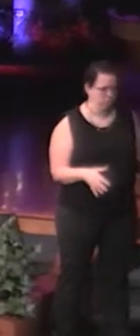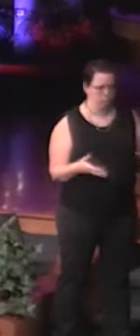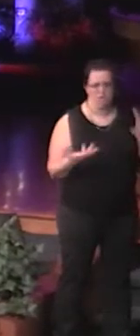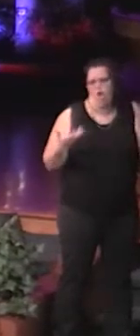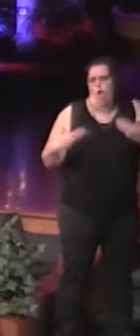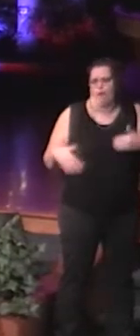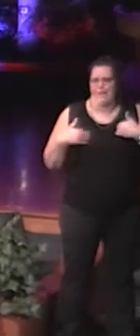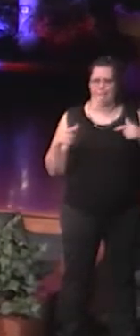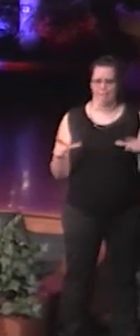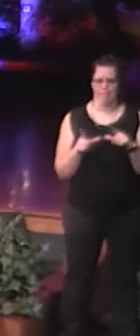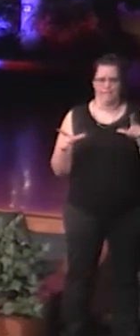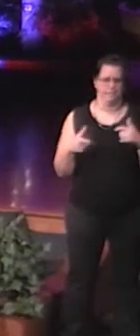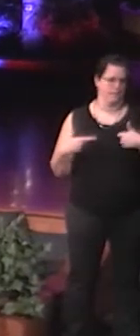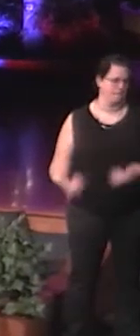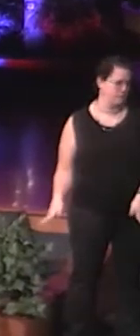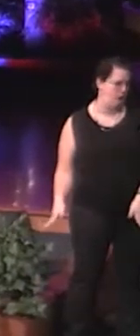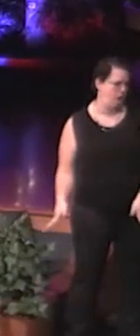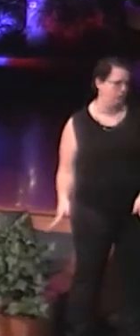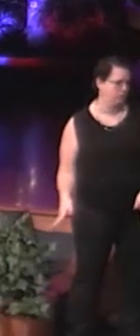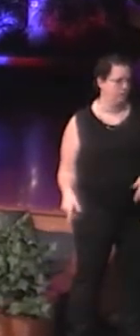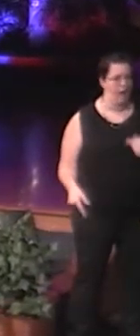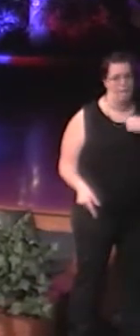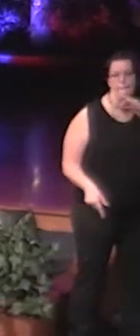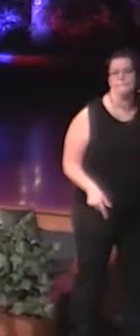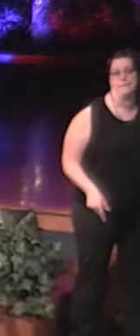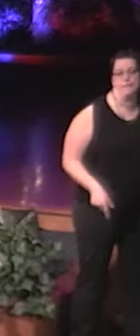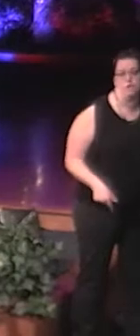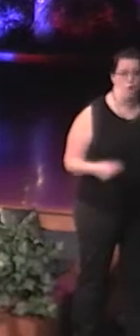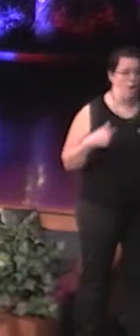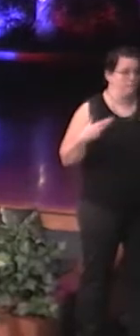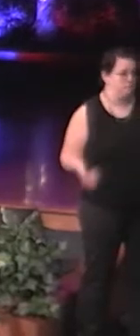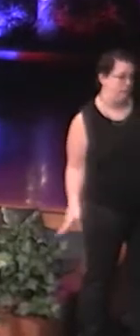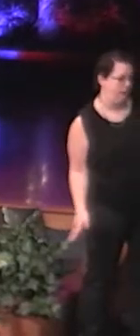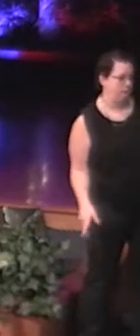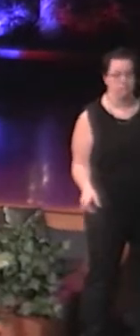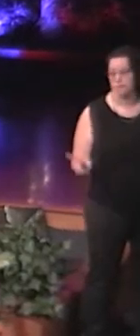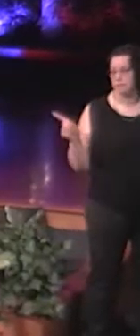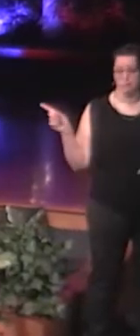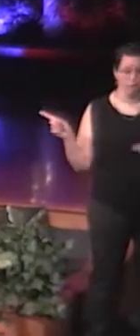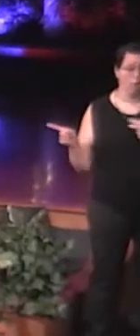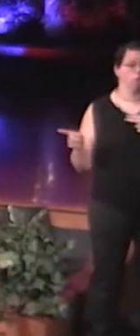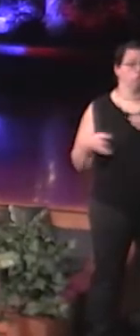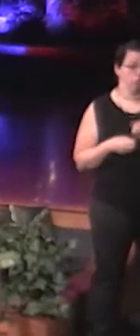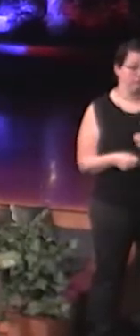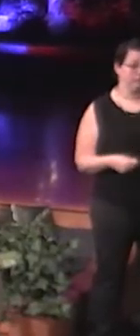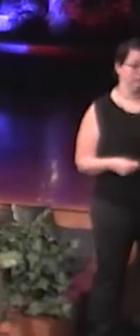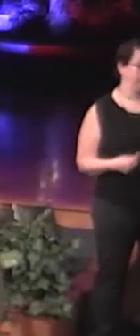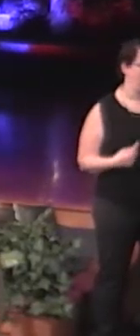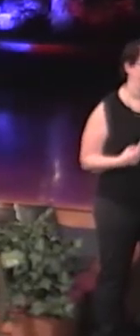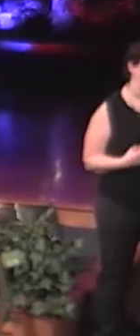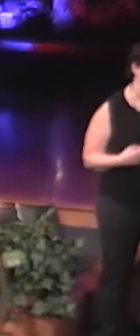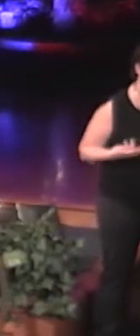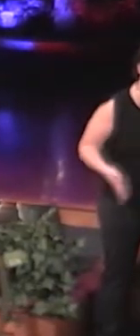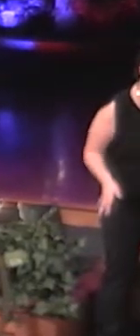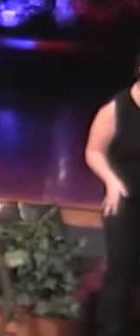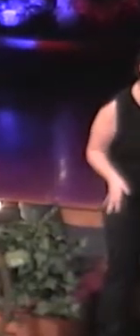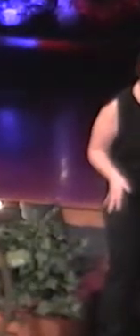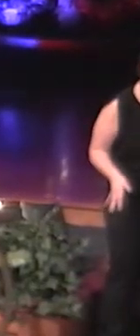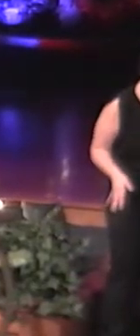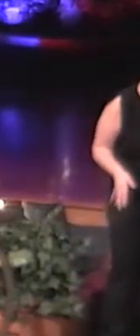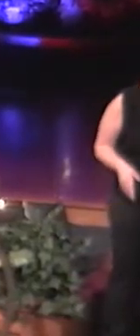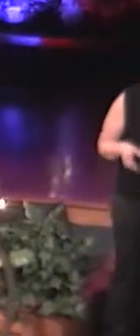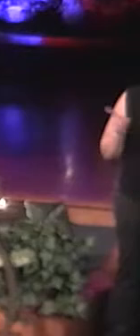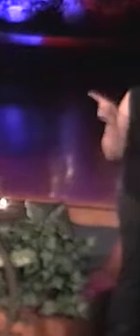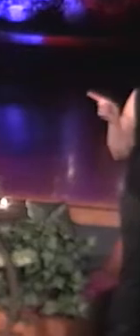practitioner license, I'm done. I am a minister, I'm done. I can assure you, I'm not done. I can assure you